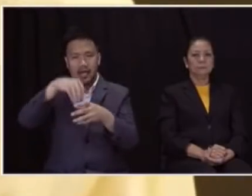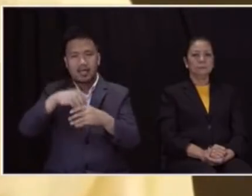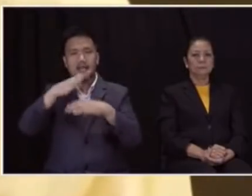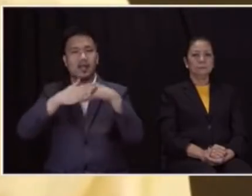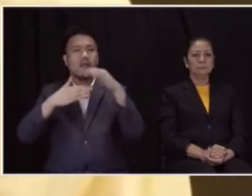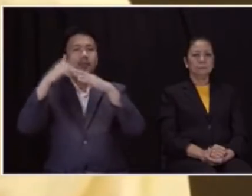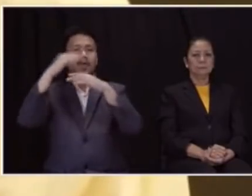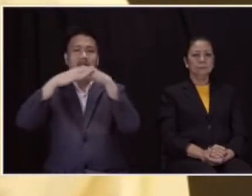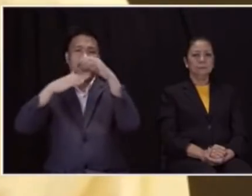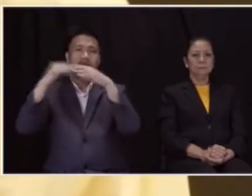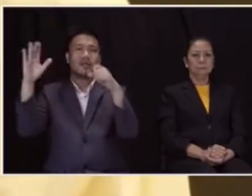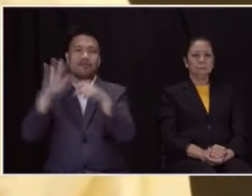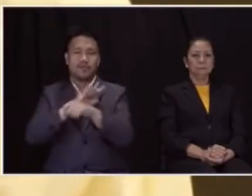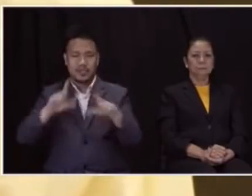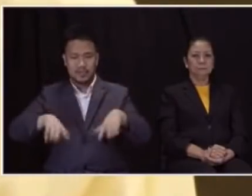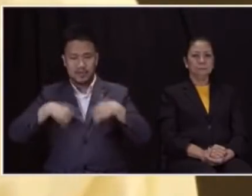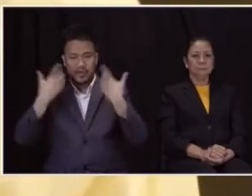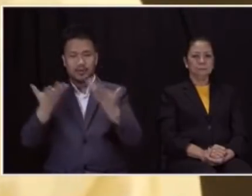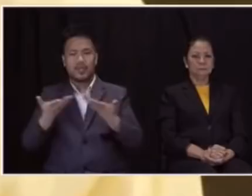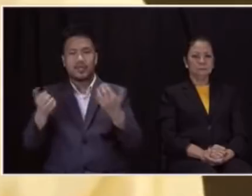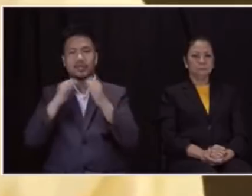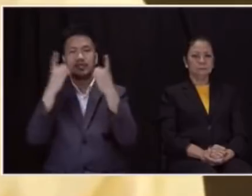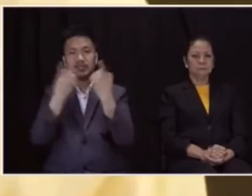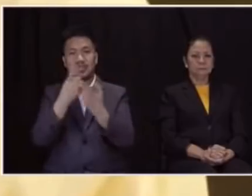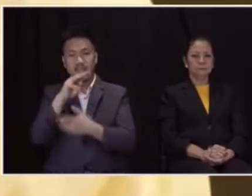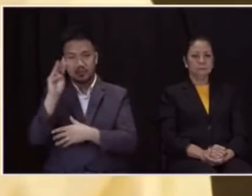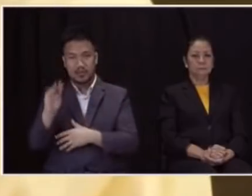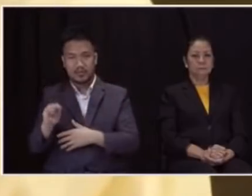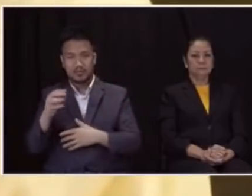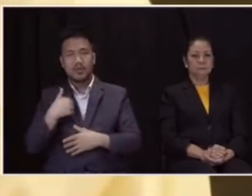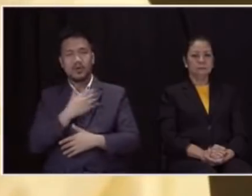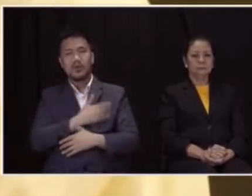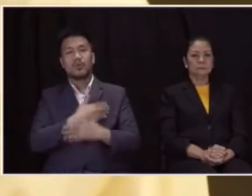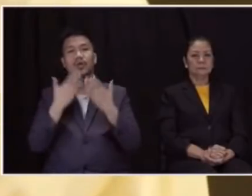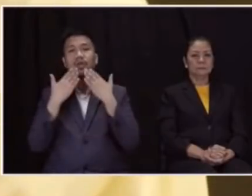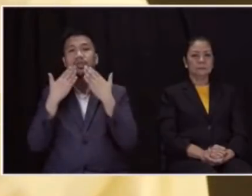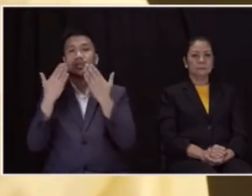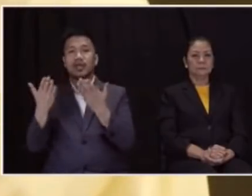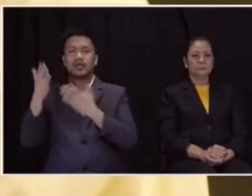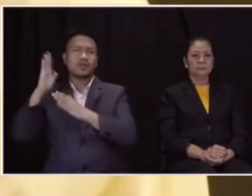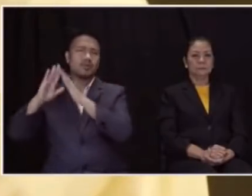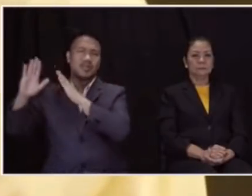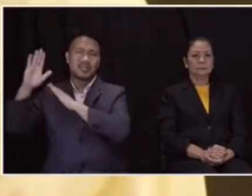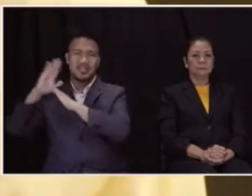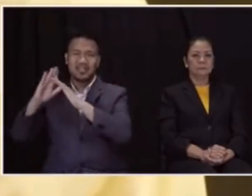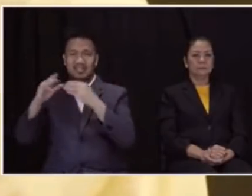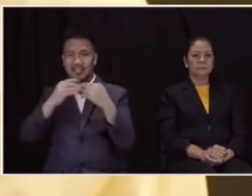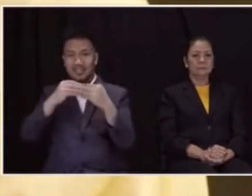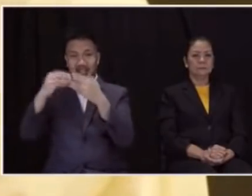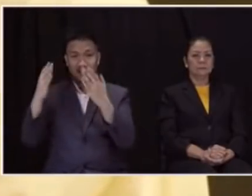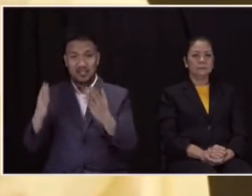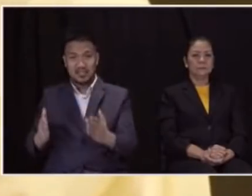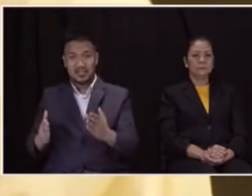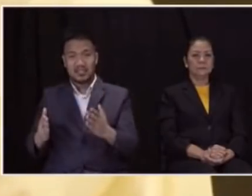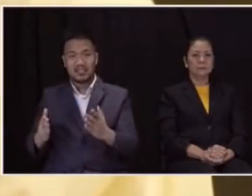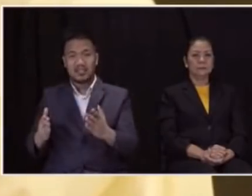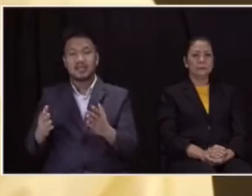the Archdiocese. We thank the former shepherds who have led the